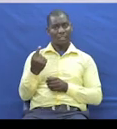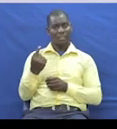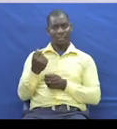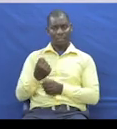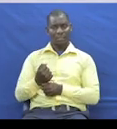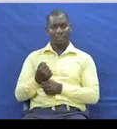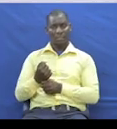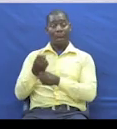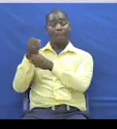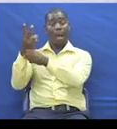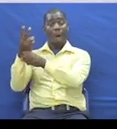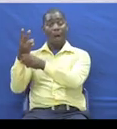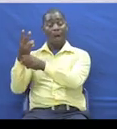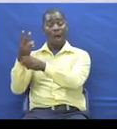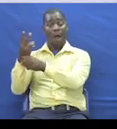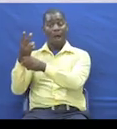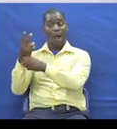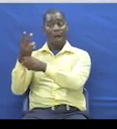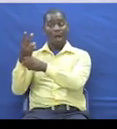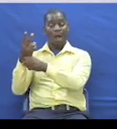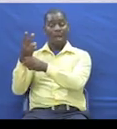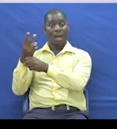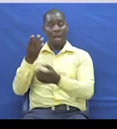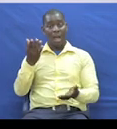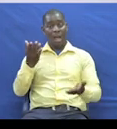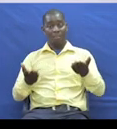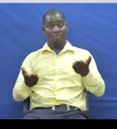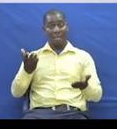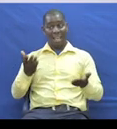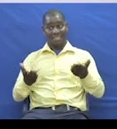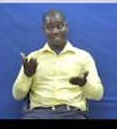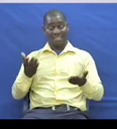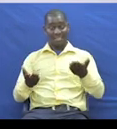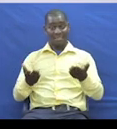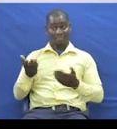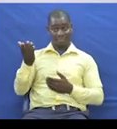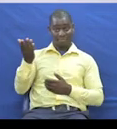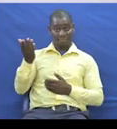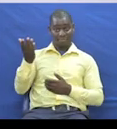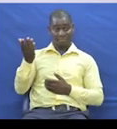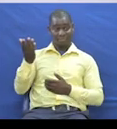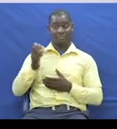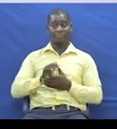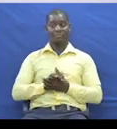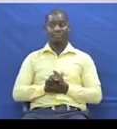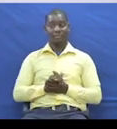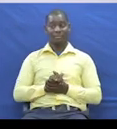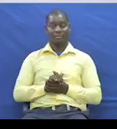31 kilogram. It has a mass, it has a